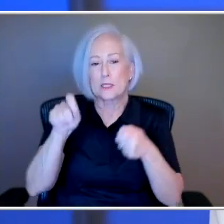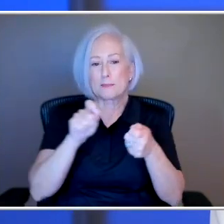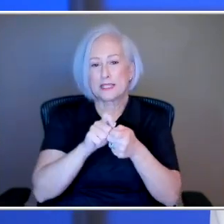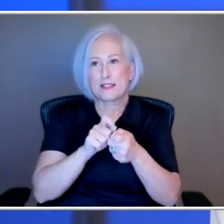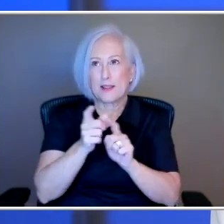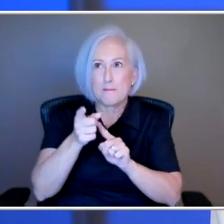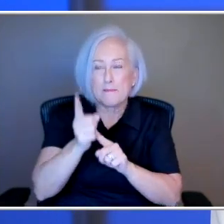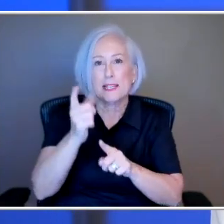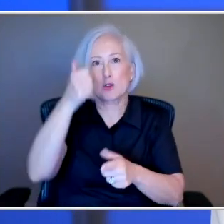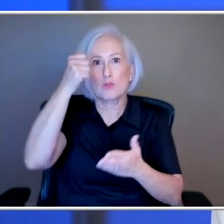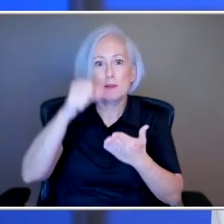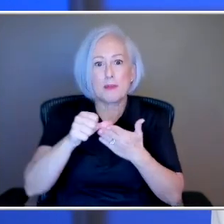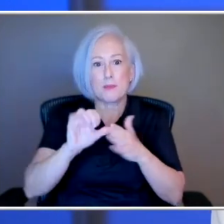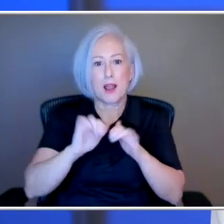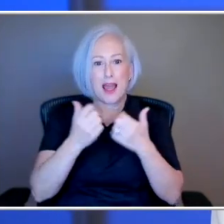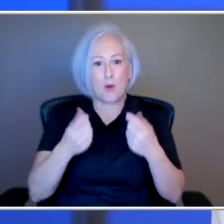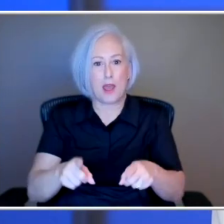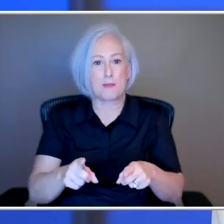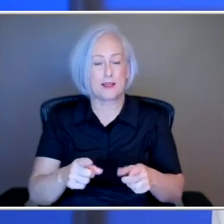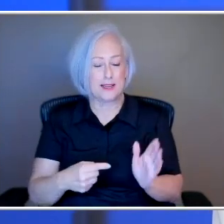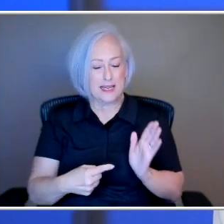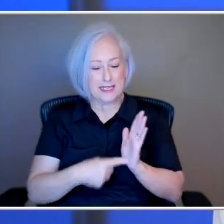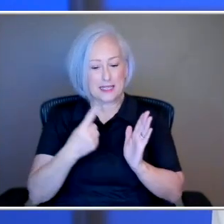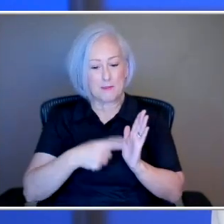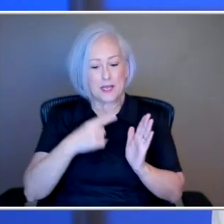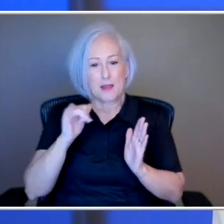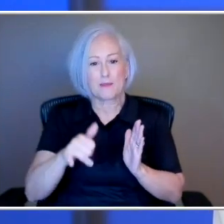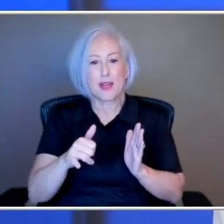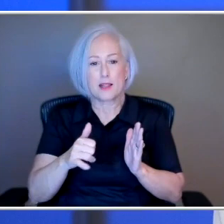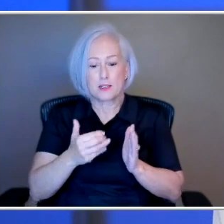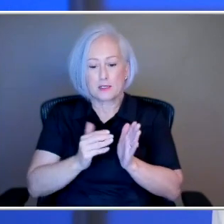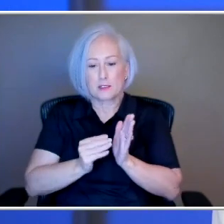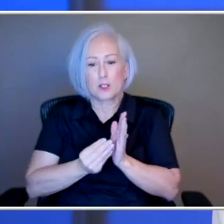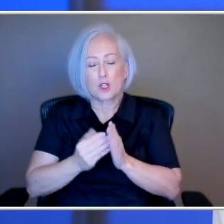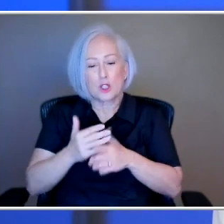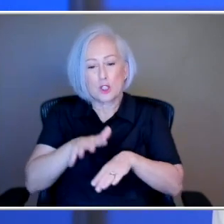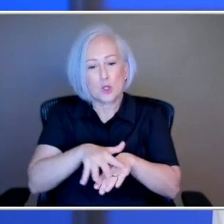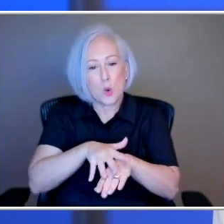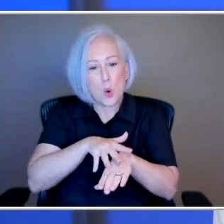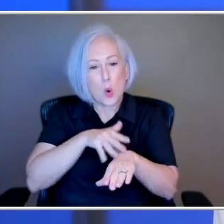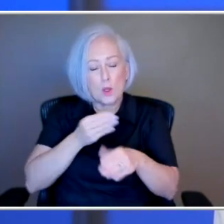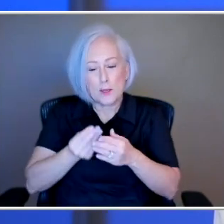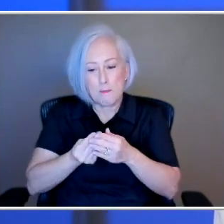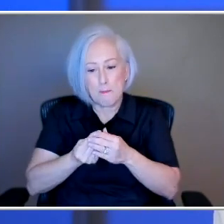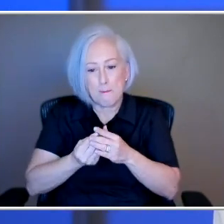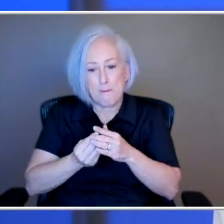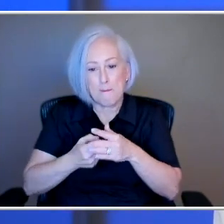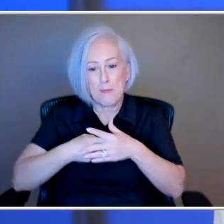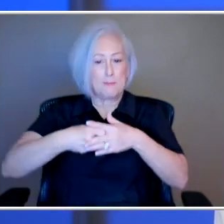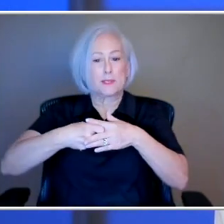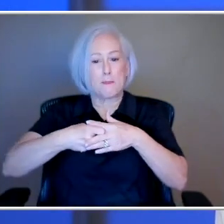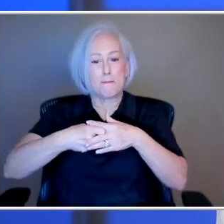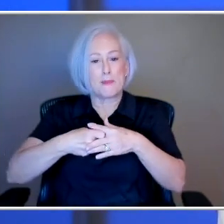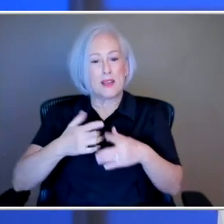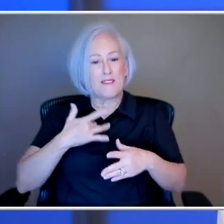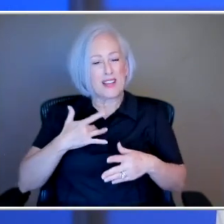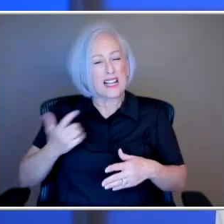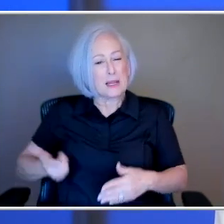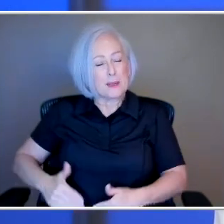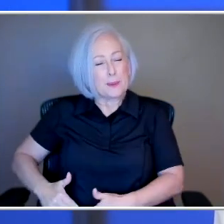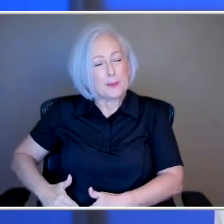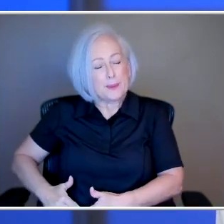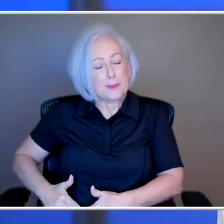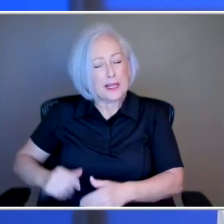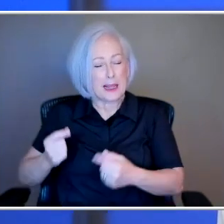that's insidious, kind of comes on, and the kids start feeling just a little bit of discomfort that tends to grow with like